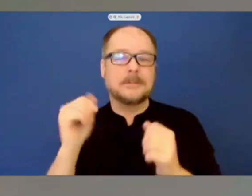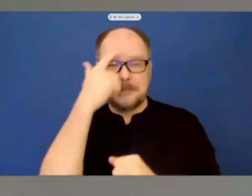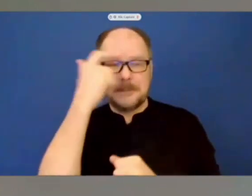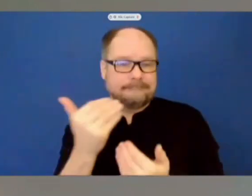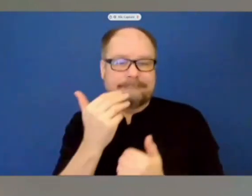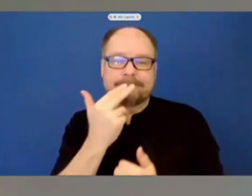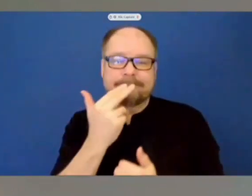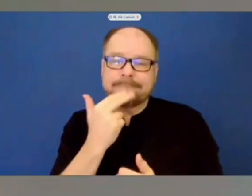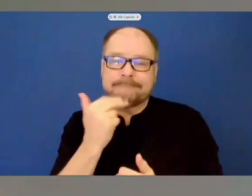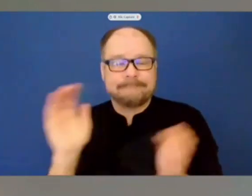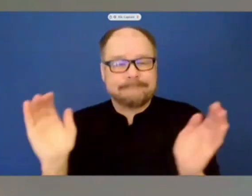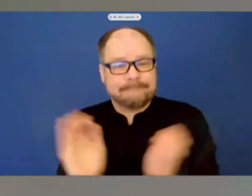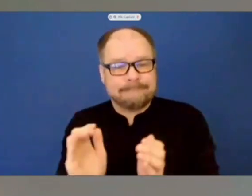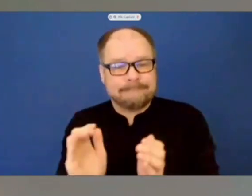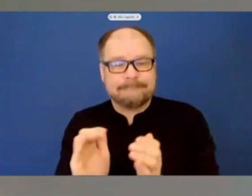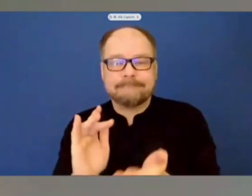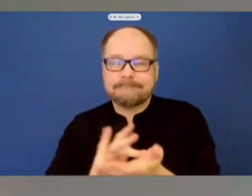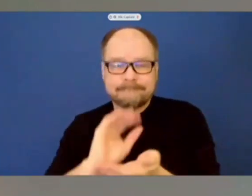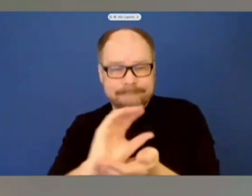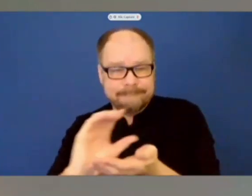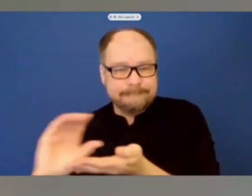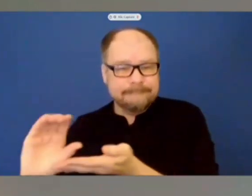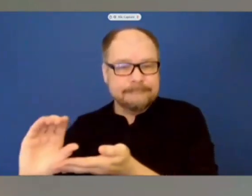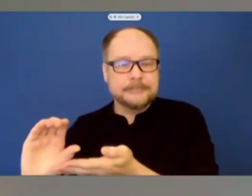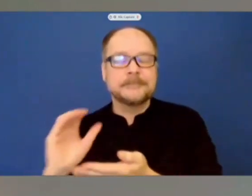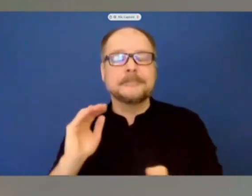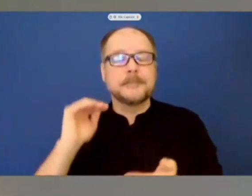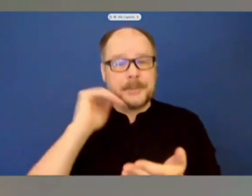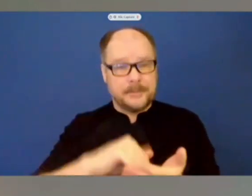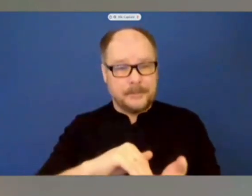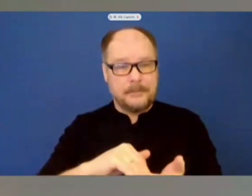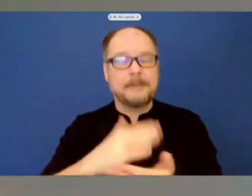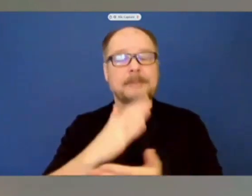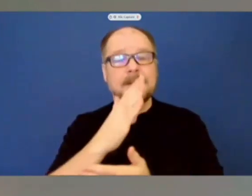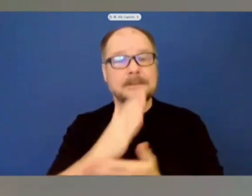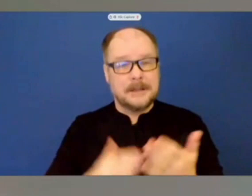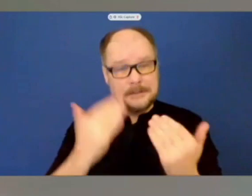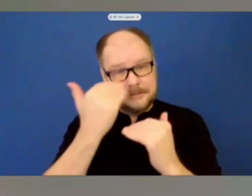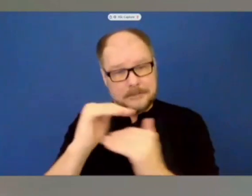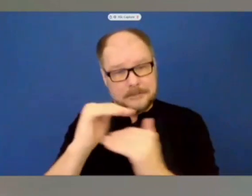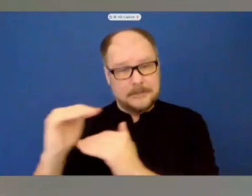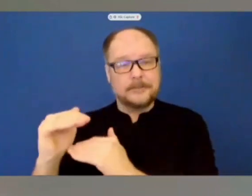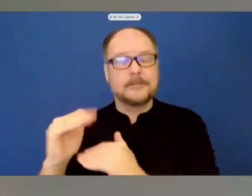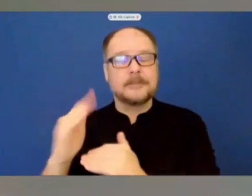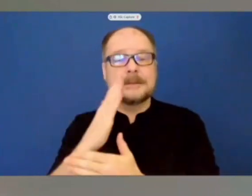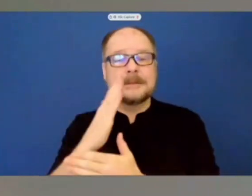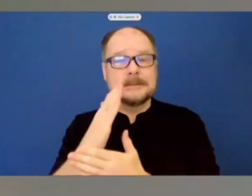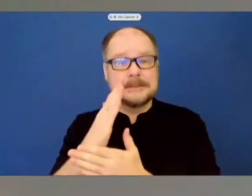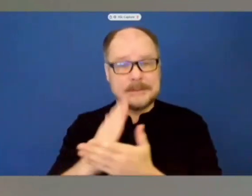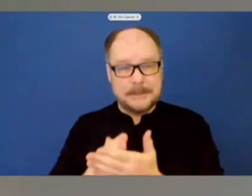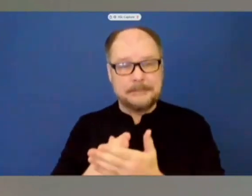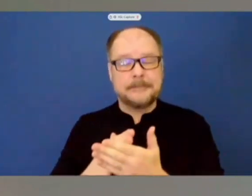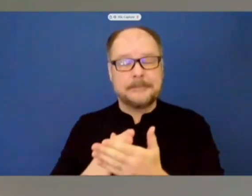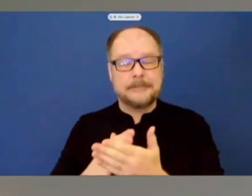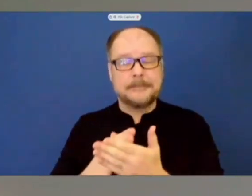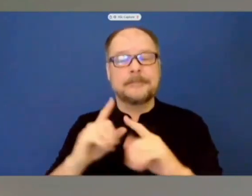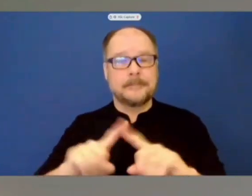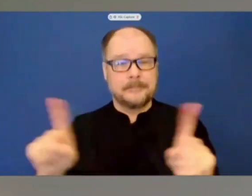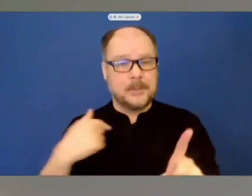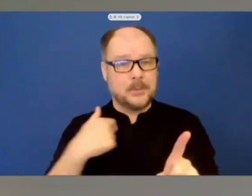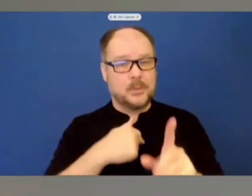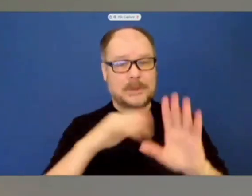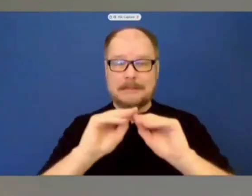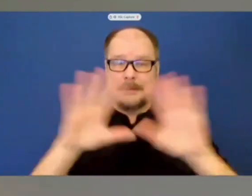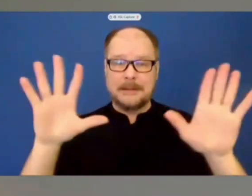So again, we have some limitations on us in terms of restrictions but we are being clear when we're